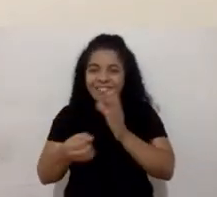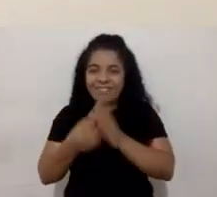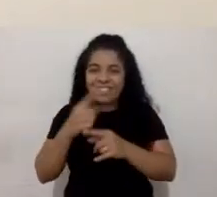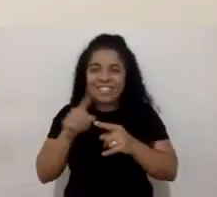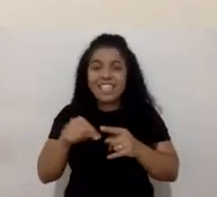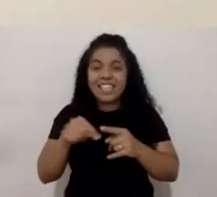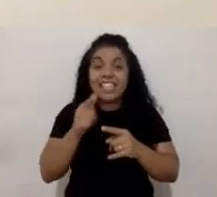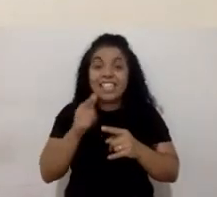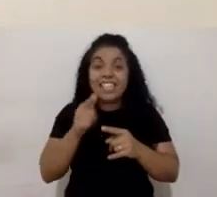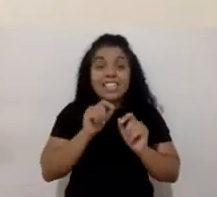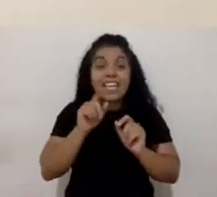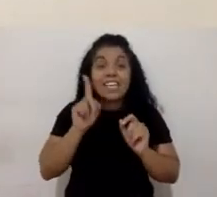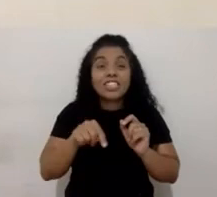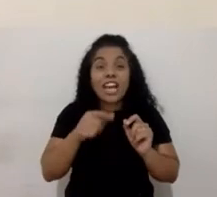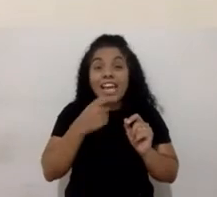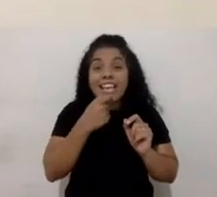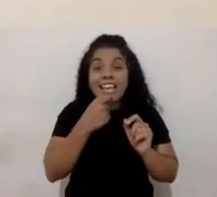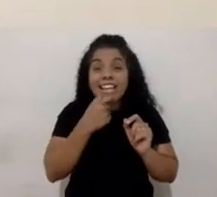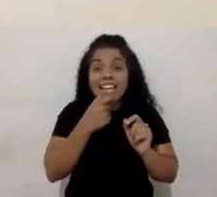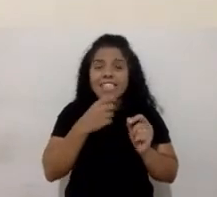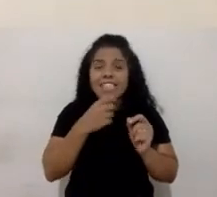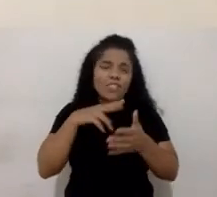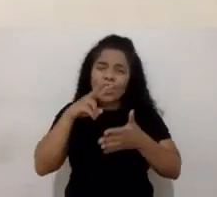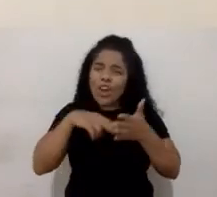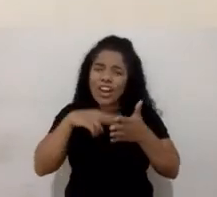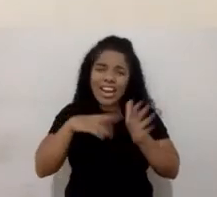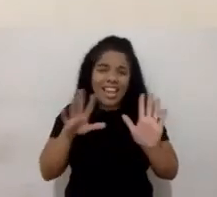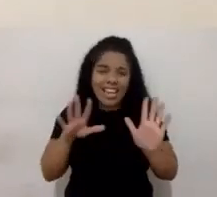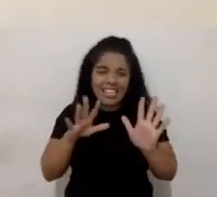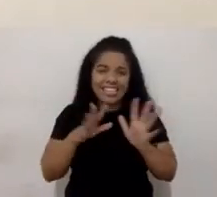okay? Infrastructure tests,